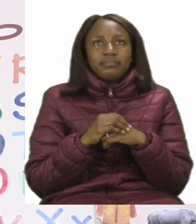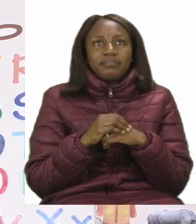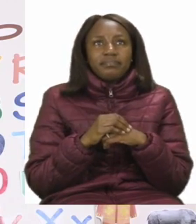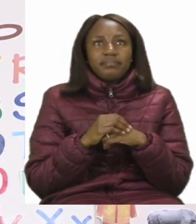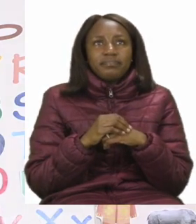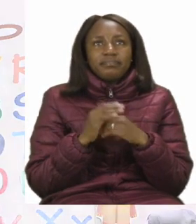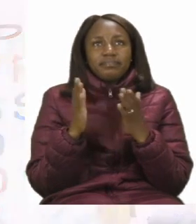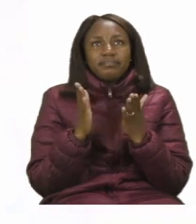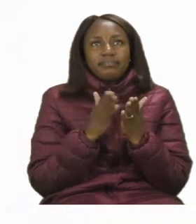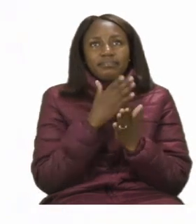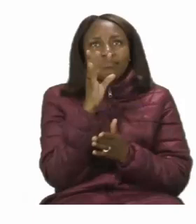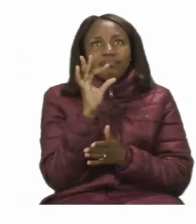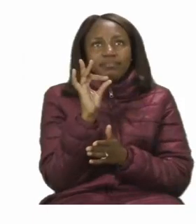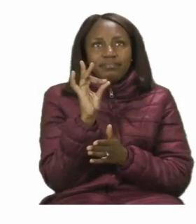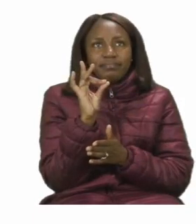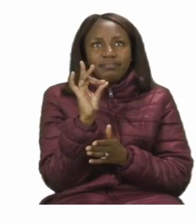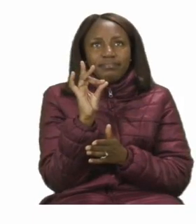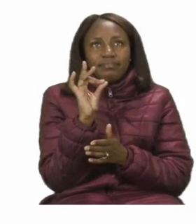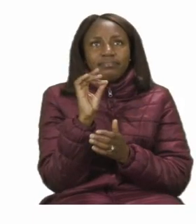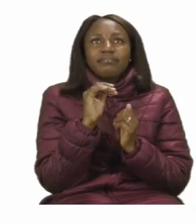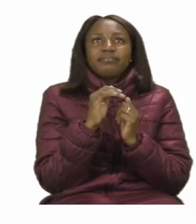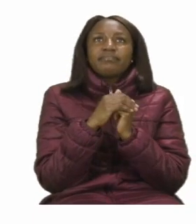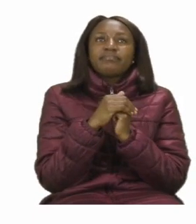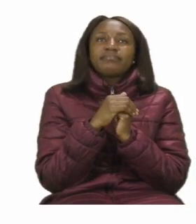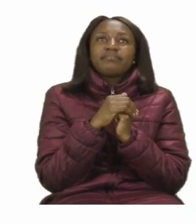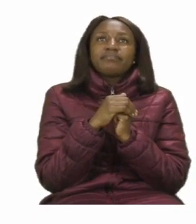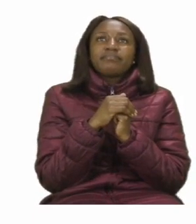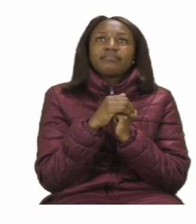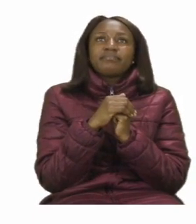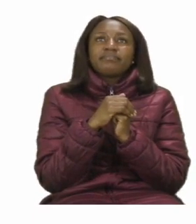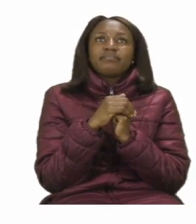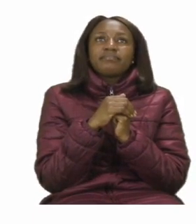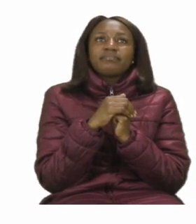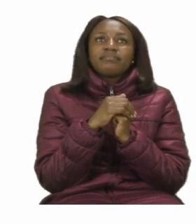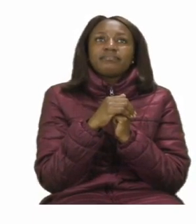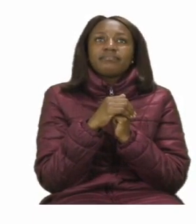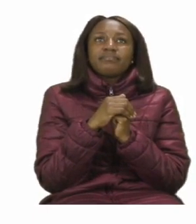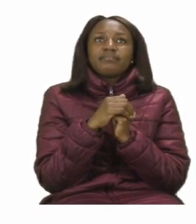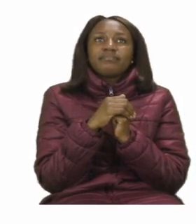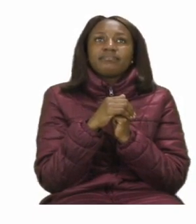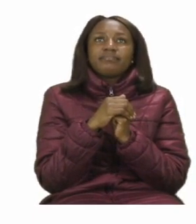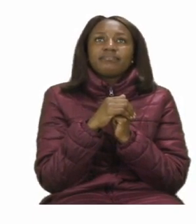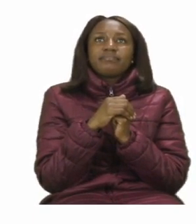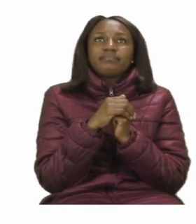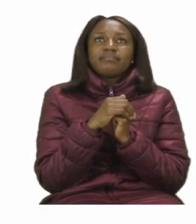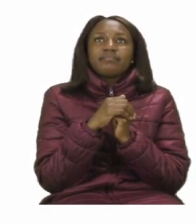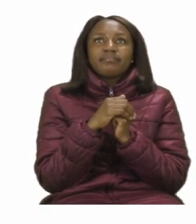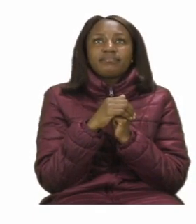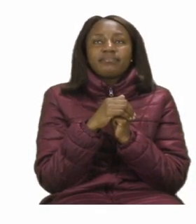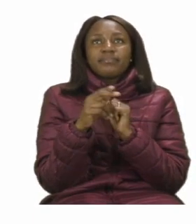page 8 in our booklets. Right, so there you see we talk about